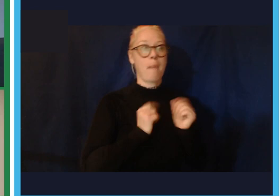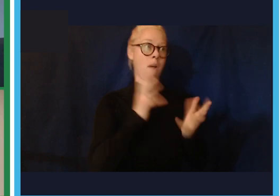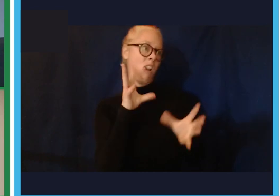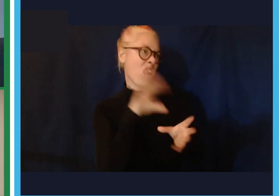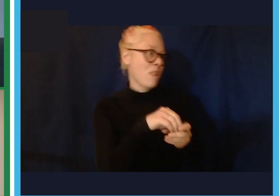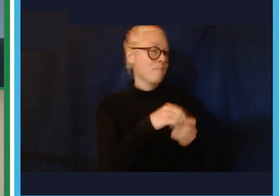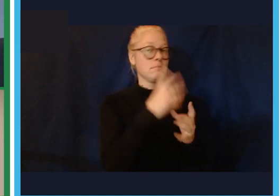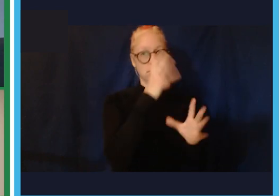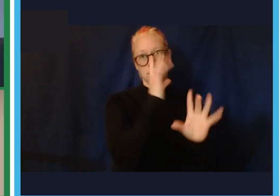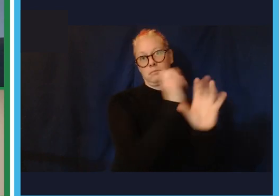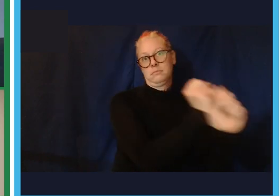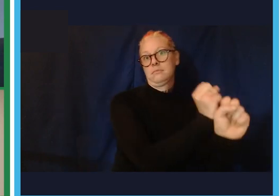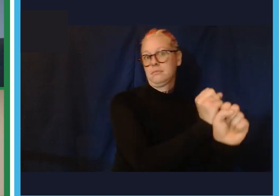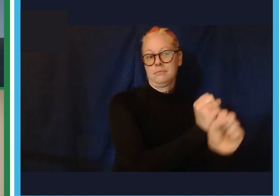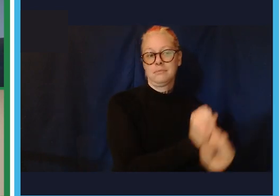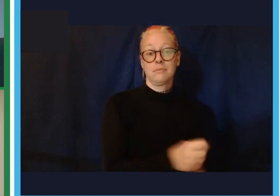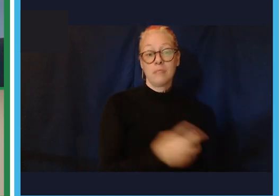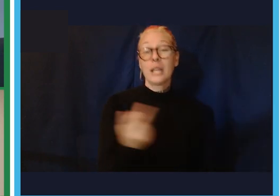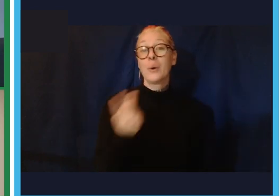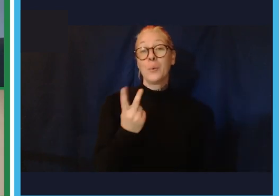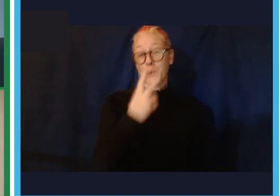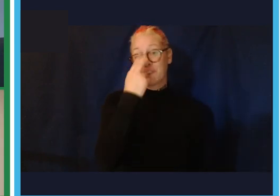Get the feels and the emotions.